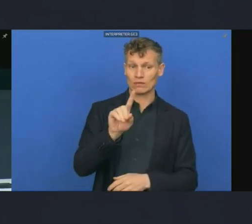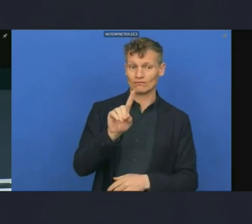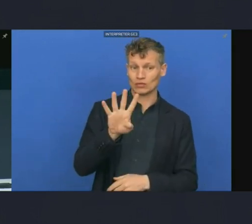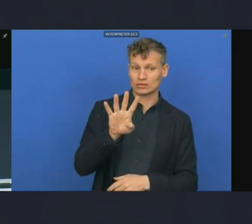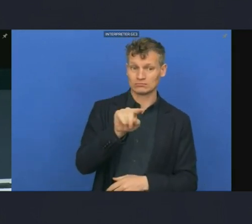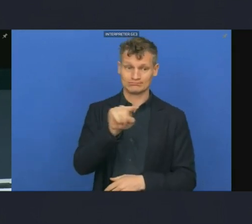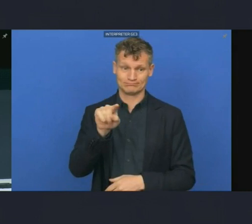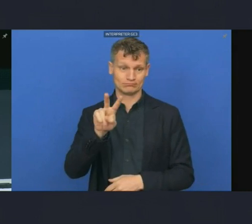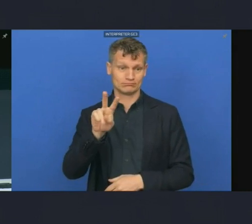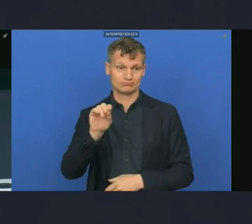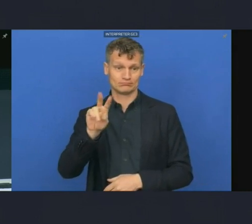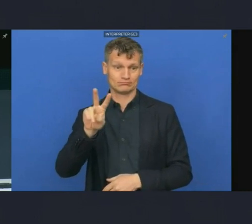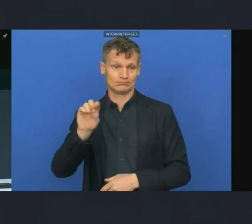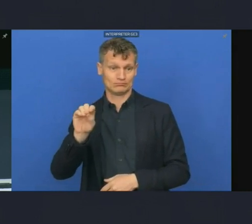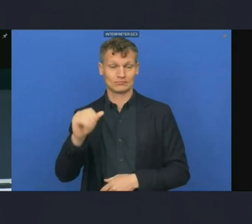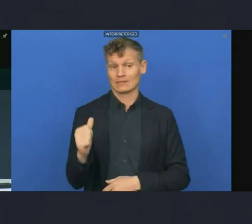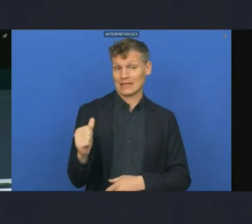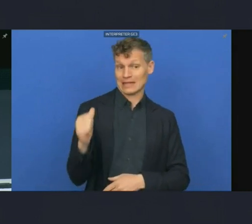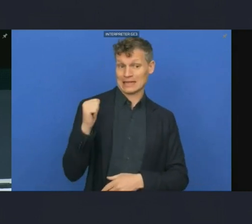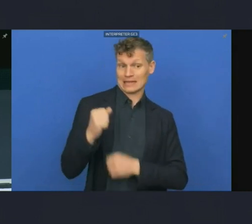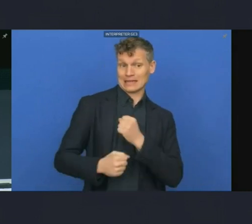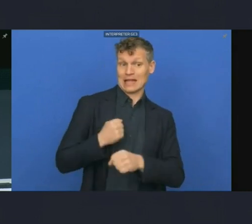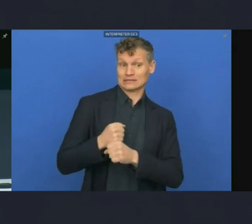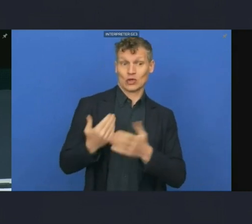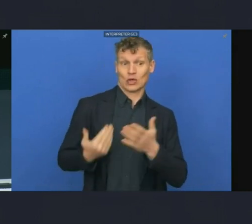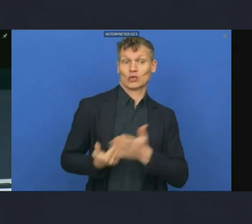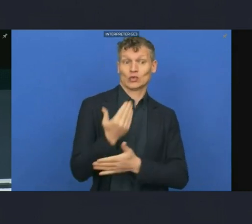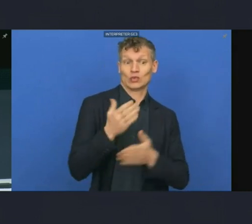2014-2020, and last year we started with the new generation